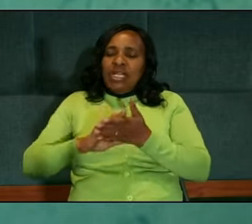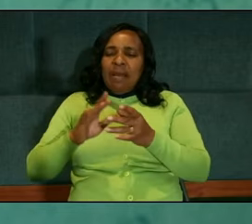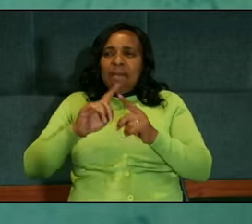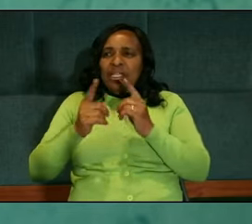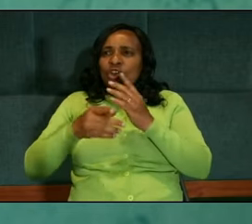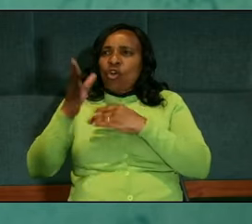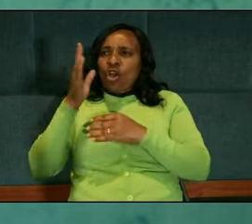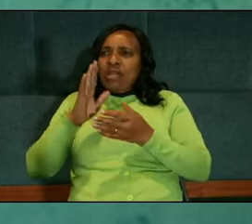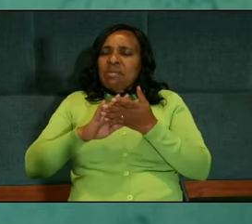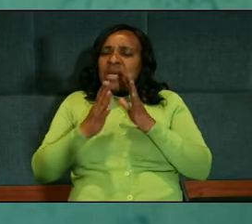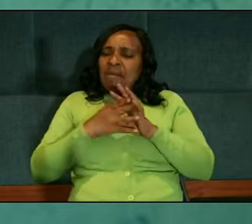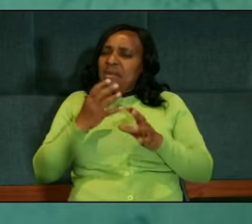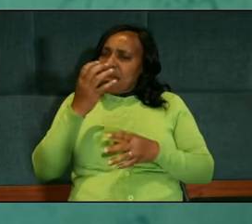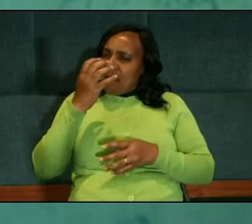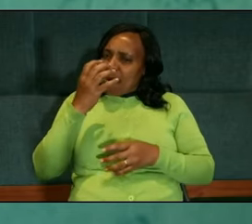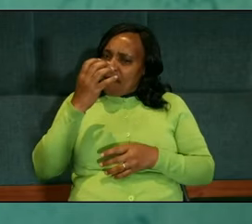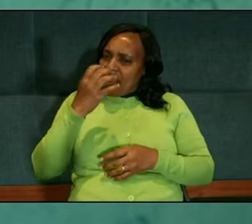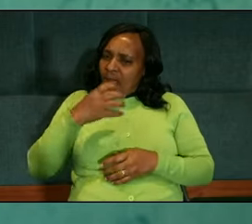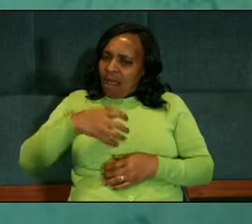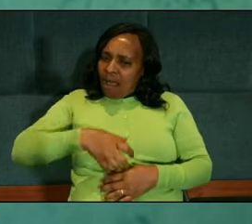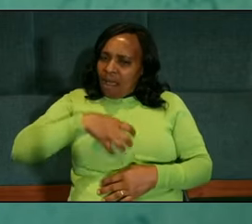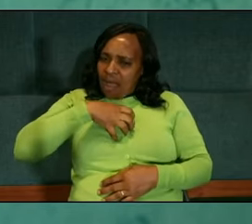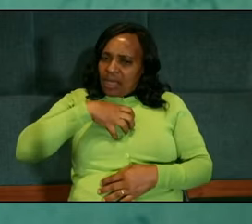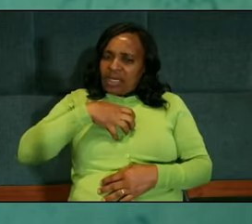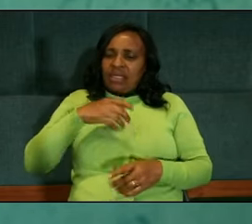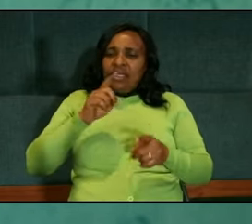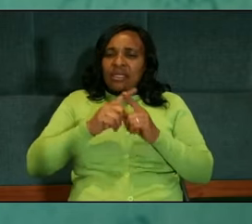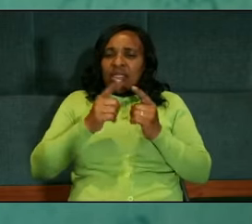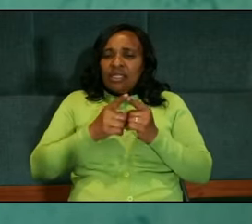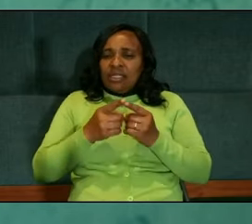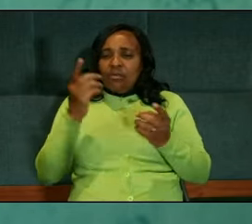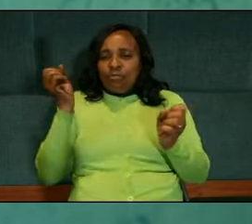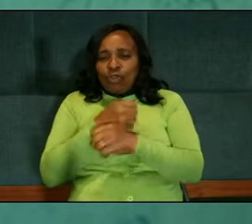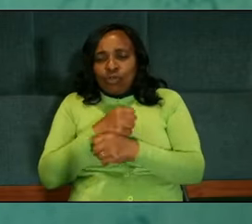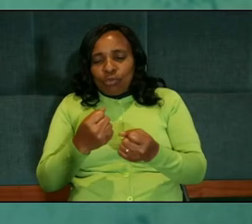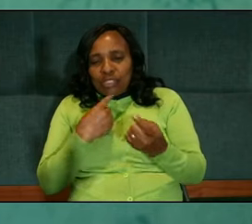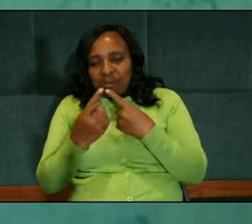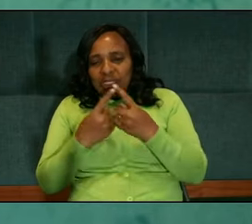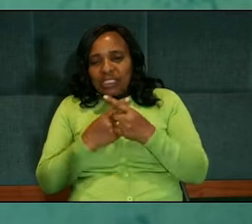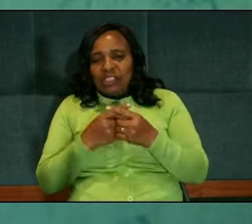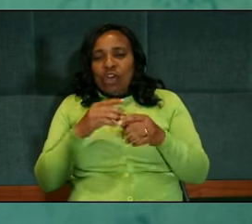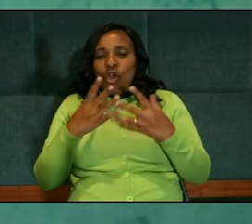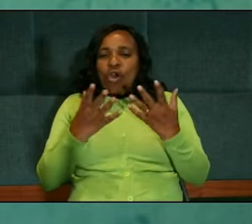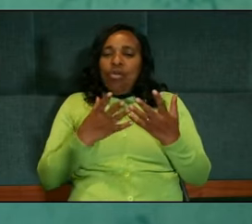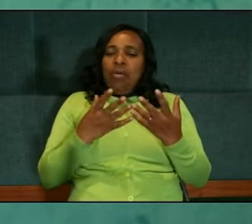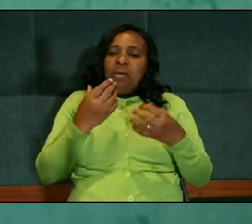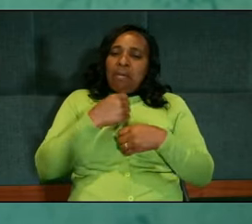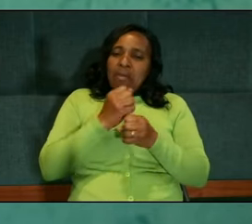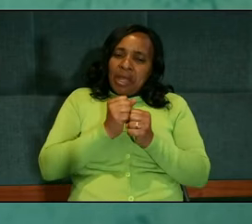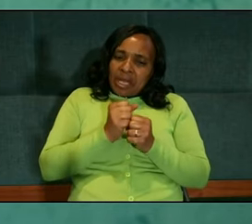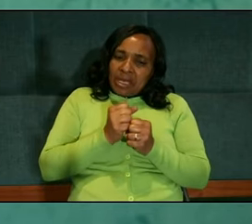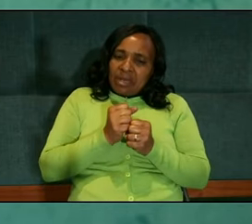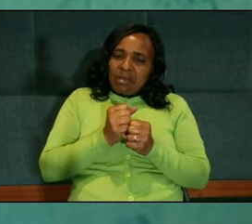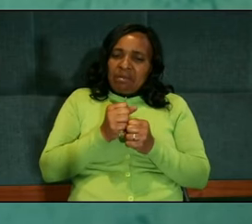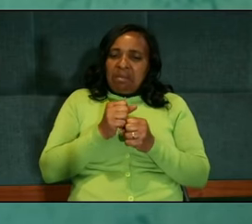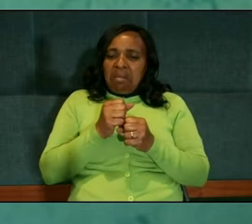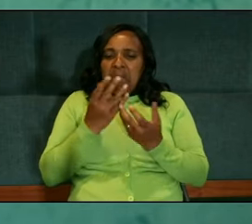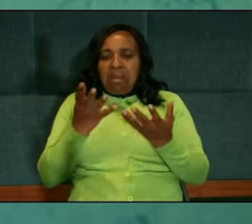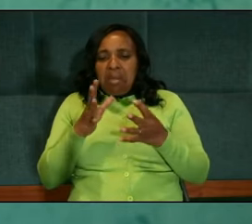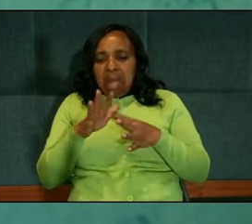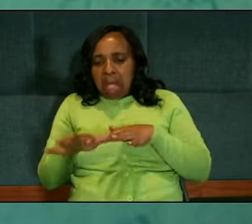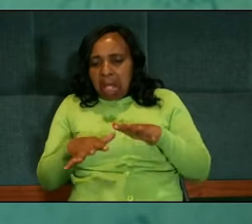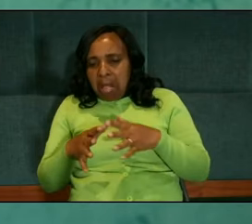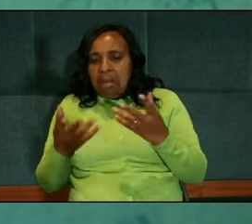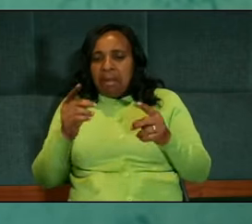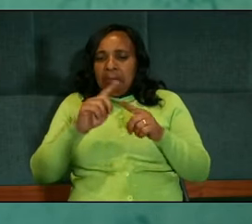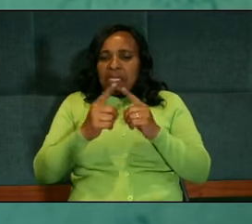God getting angry and being envious of gods that could not speak or were made of clay and mud, he would either give